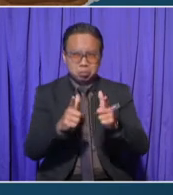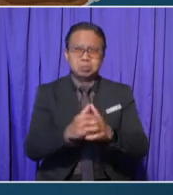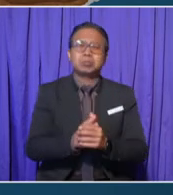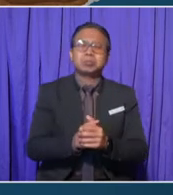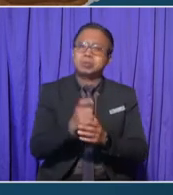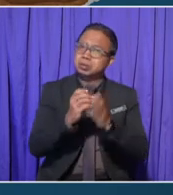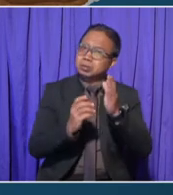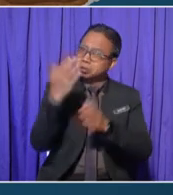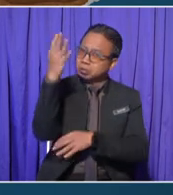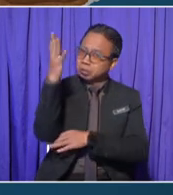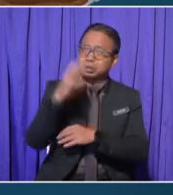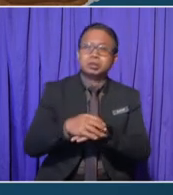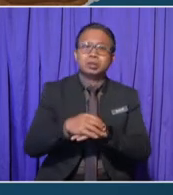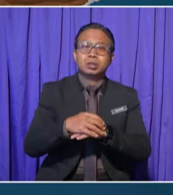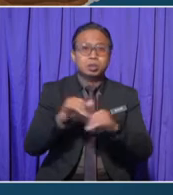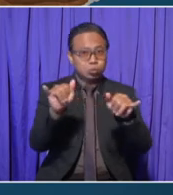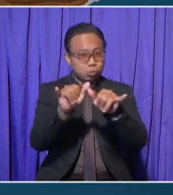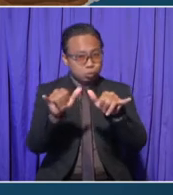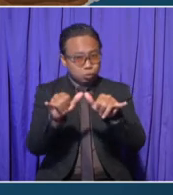we measure their height.